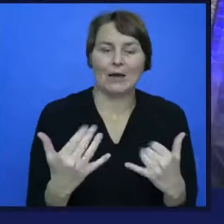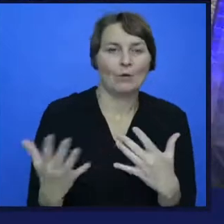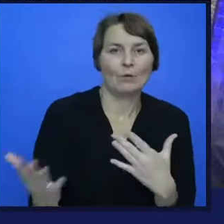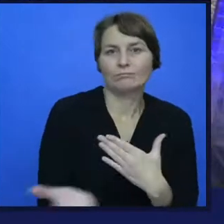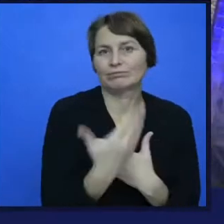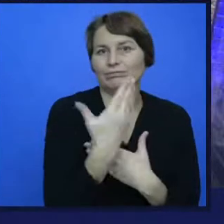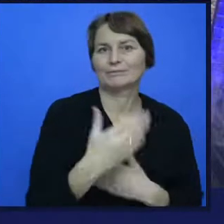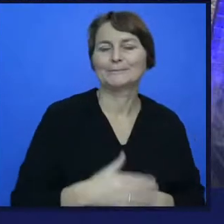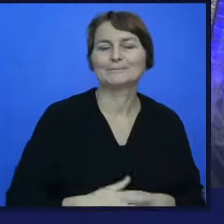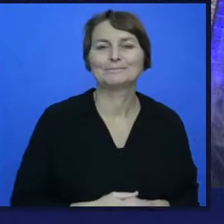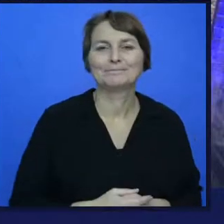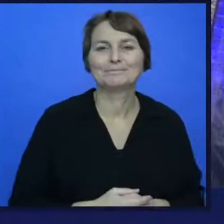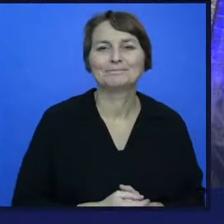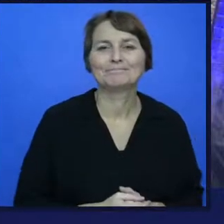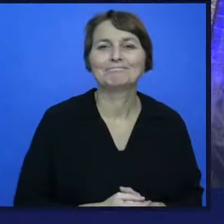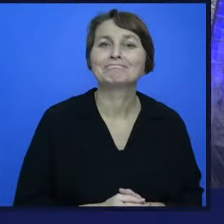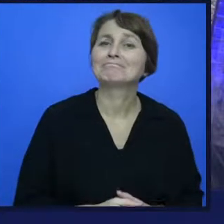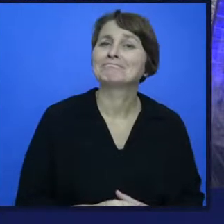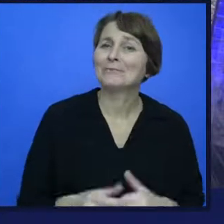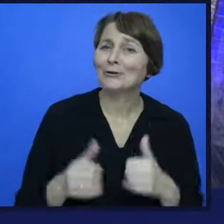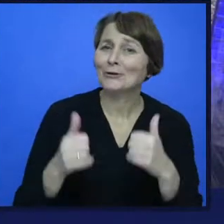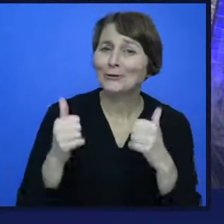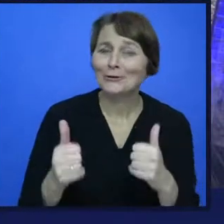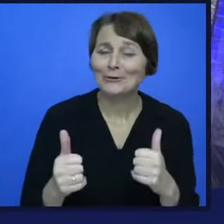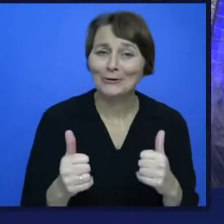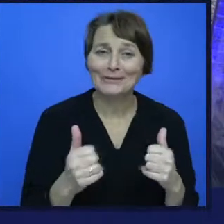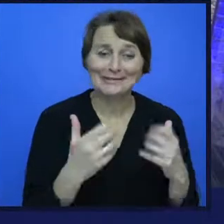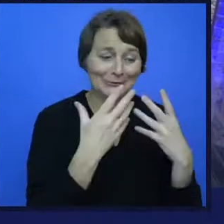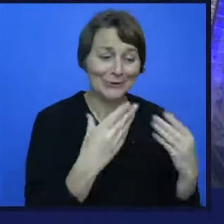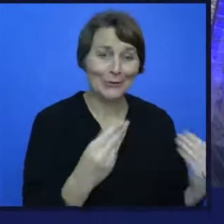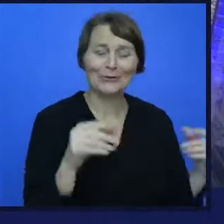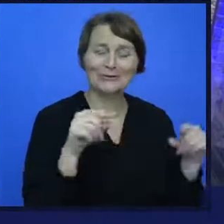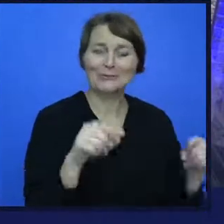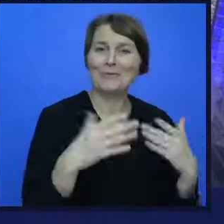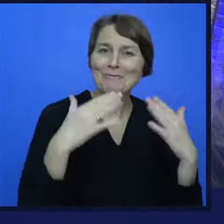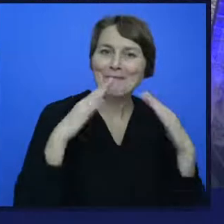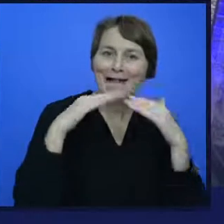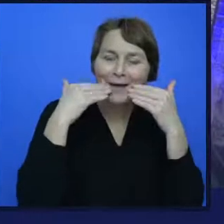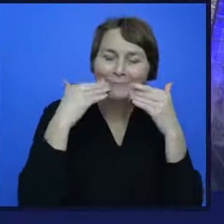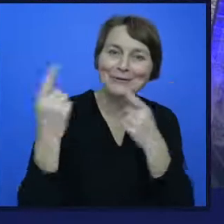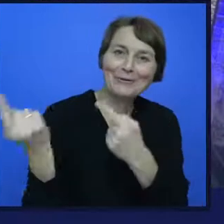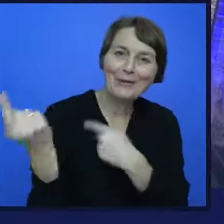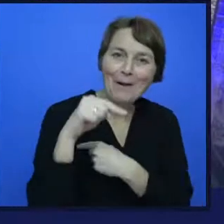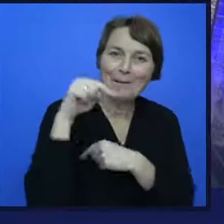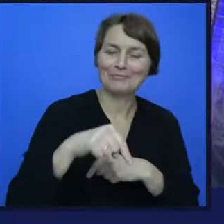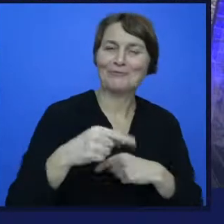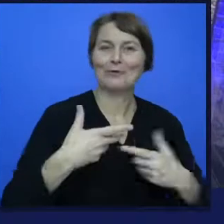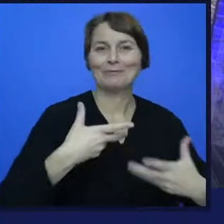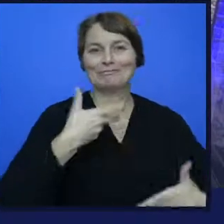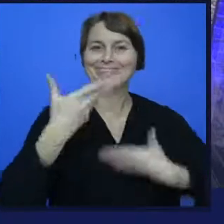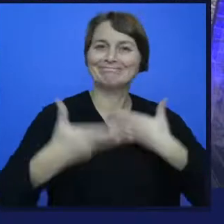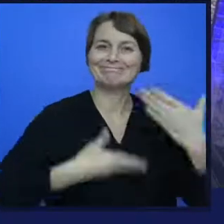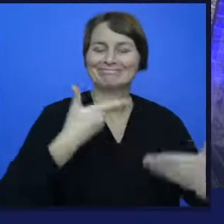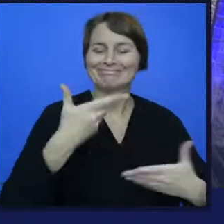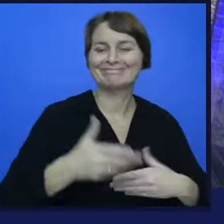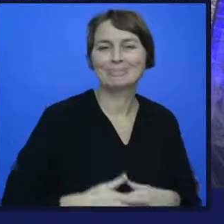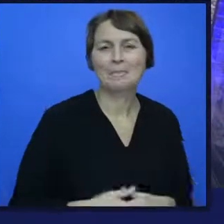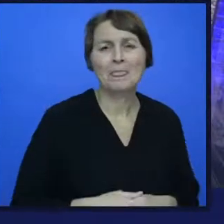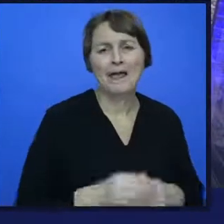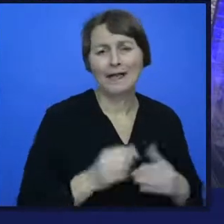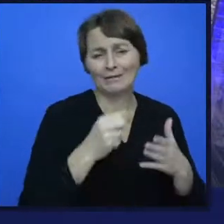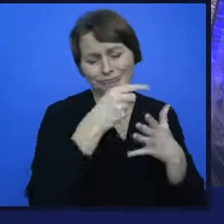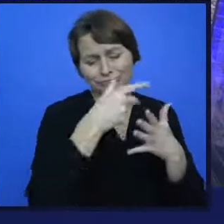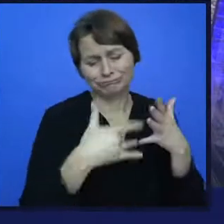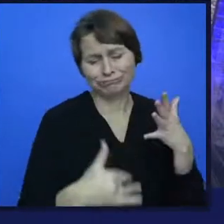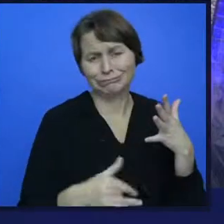very nice solution. I'm so happy to have you on the show. So thank you very much. There's a ton more questions that I have, and I'm